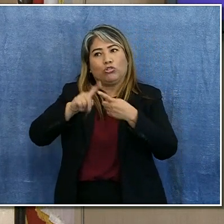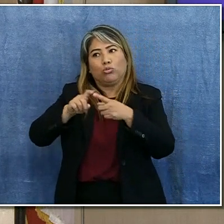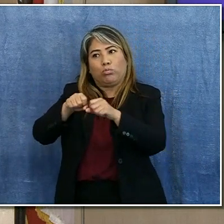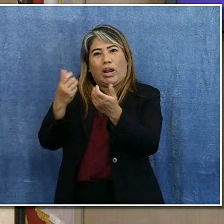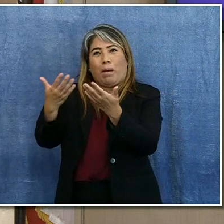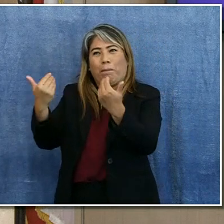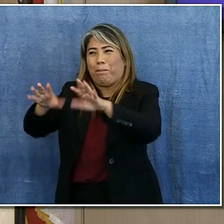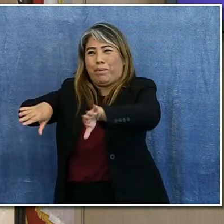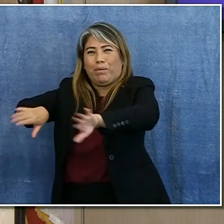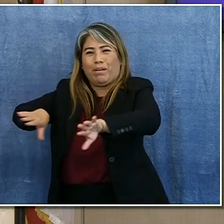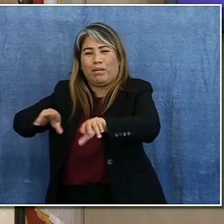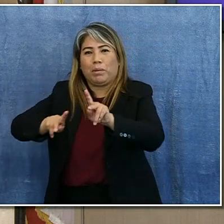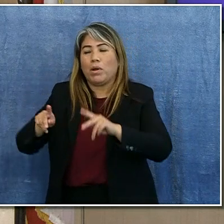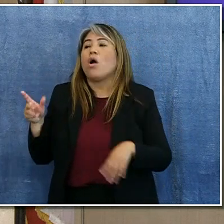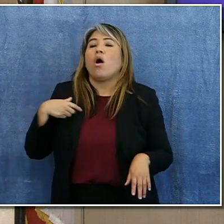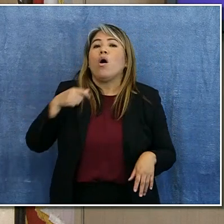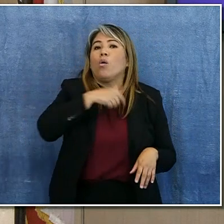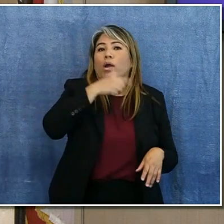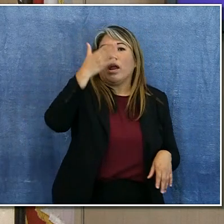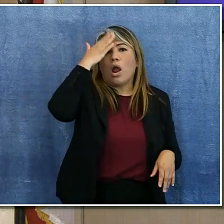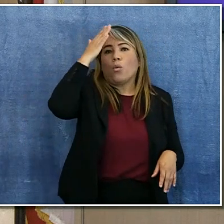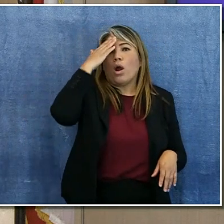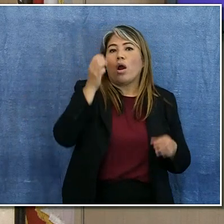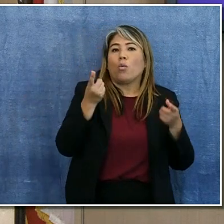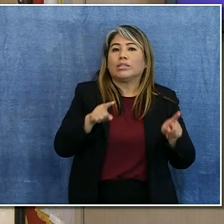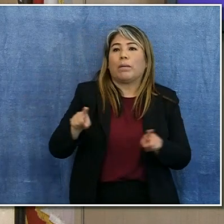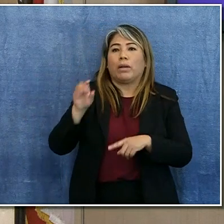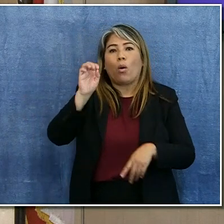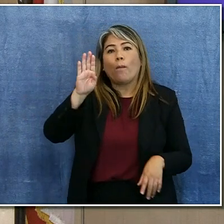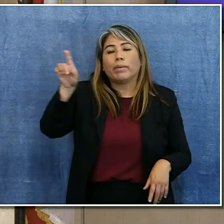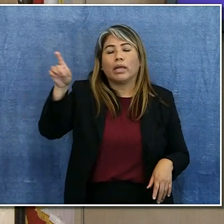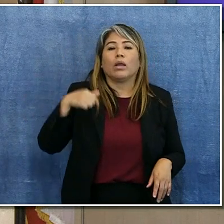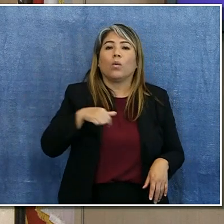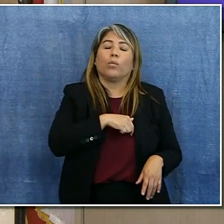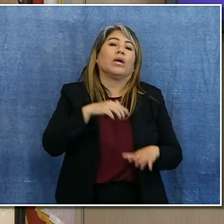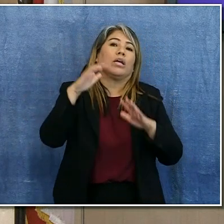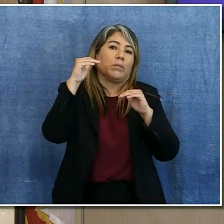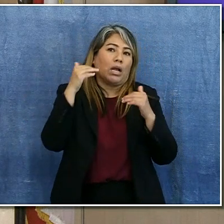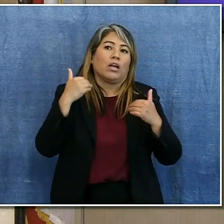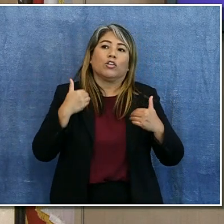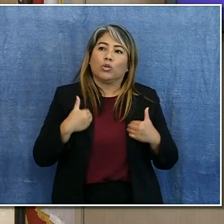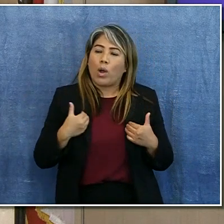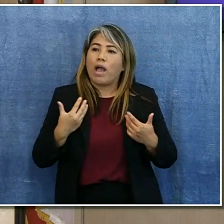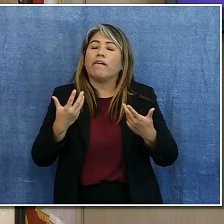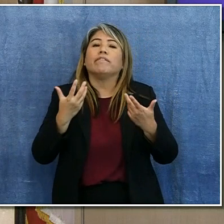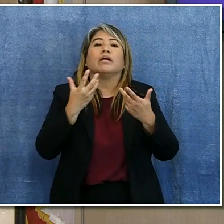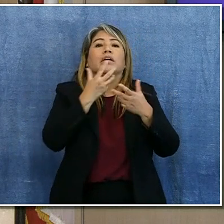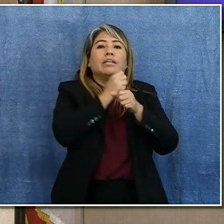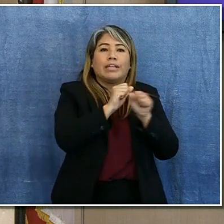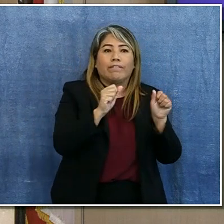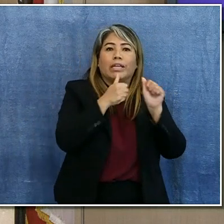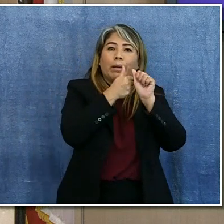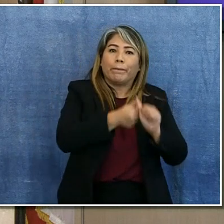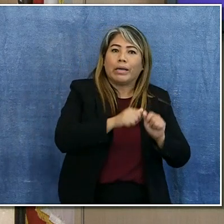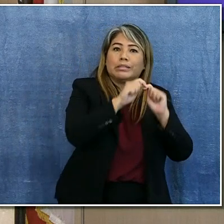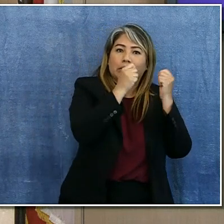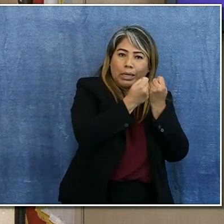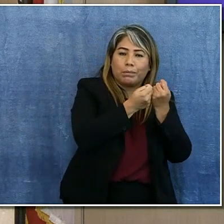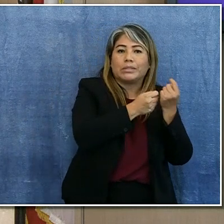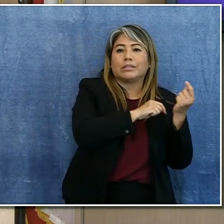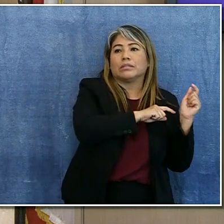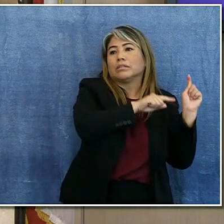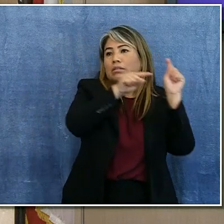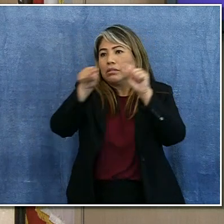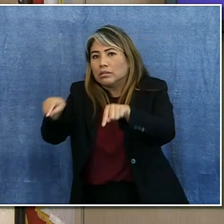enforcement there as well. We are aware of what's happening, and we do expect to have safe compliance teams engaging with those